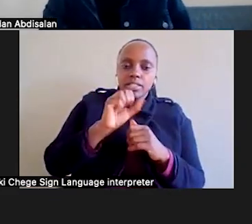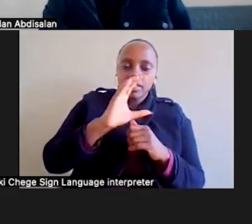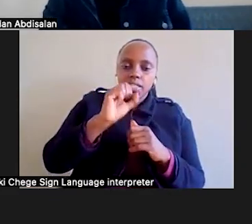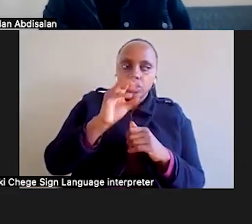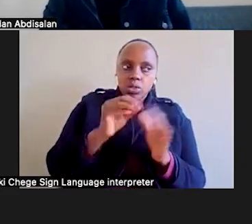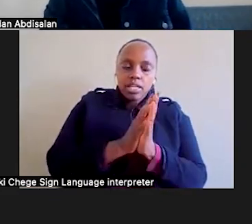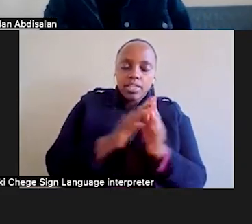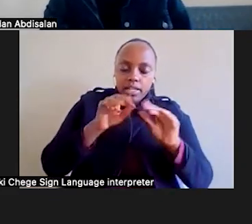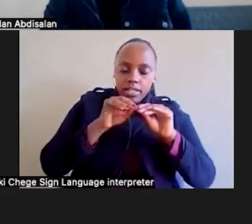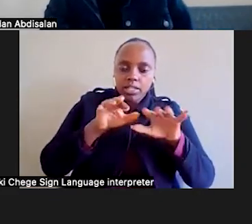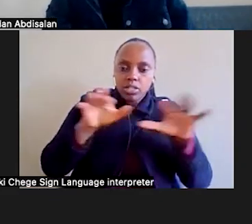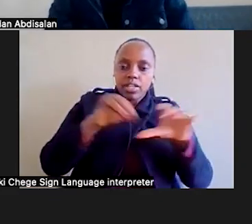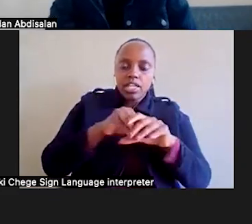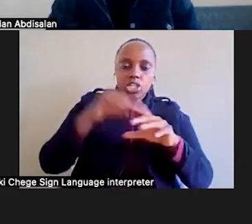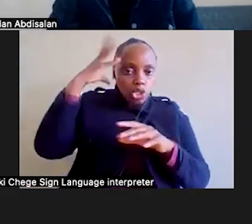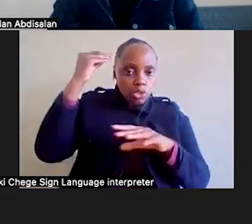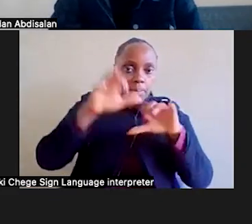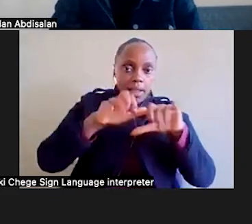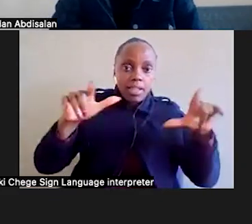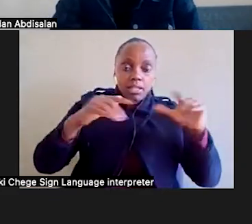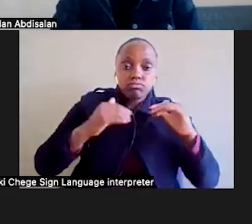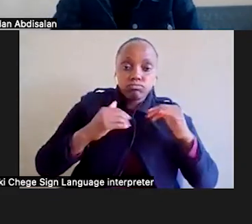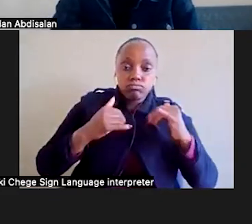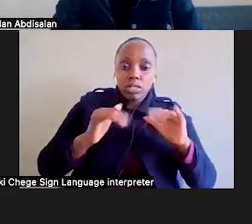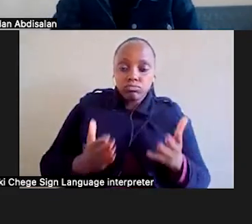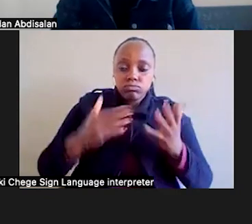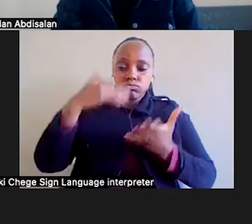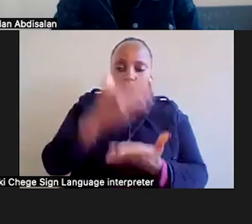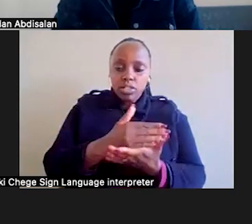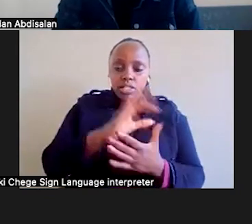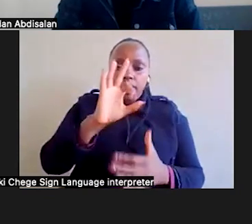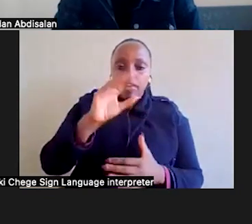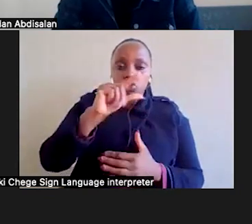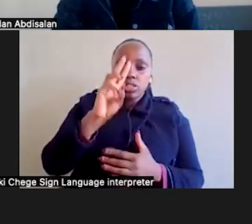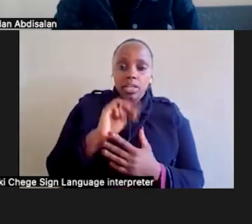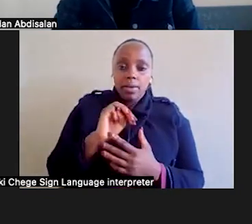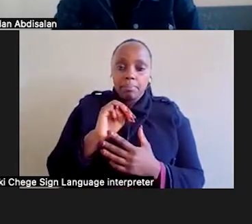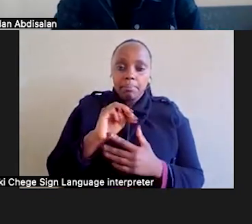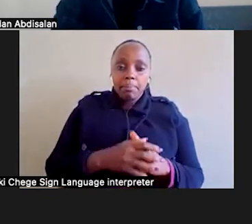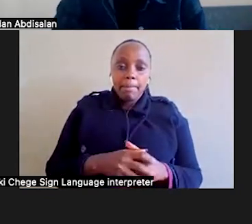organizations in Somaliland to accelerate efforts to end FGM?